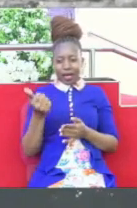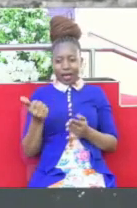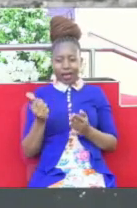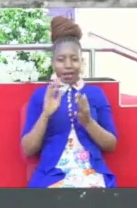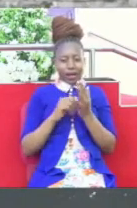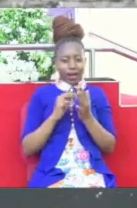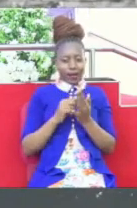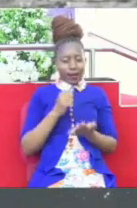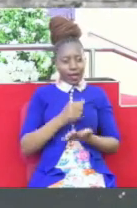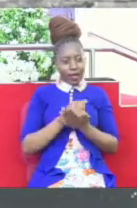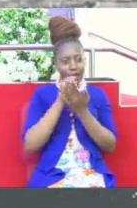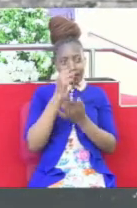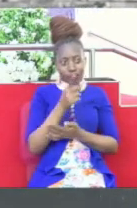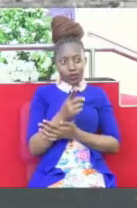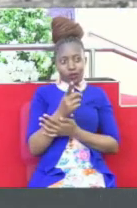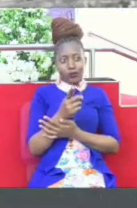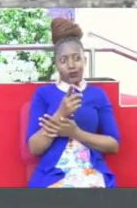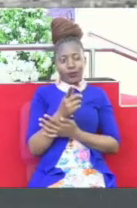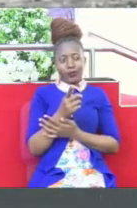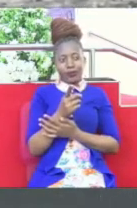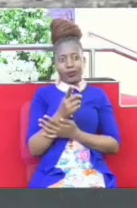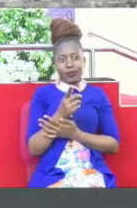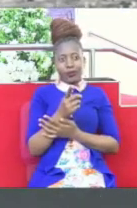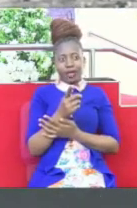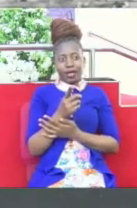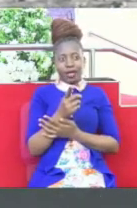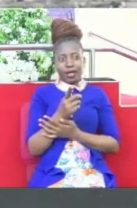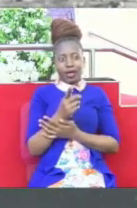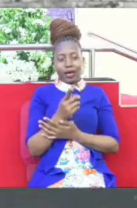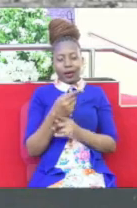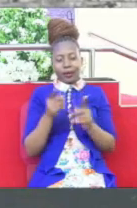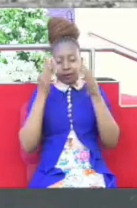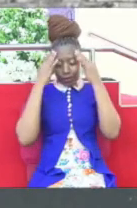But on your list of choices on who you would like to help you,